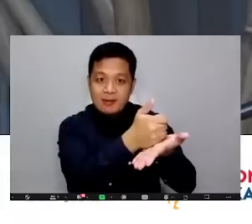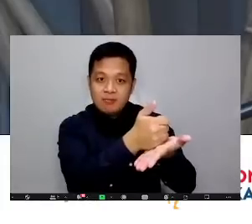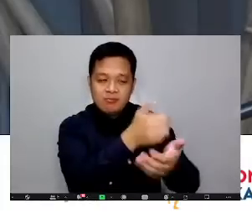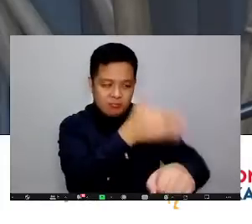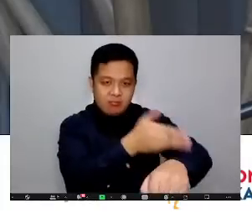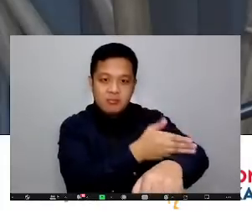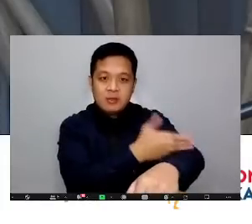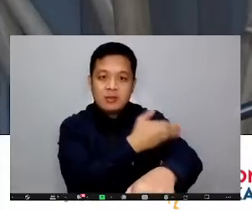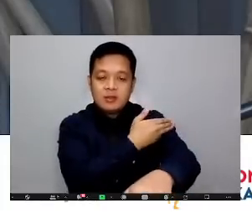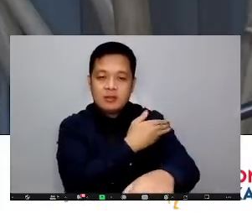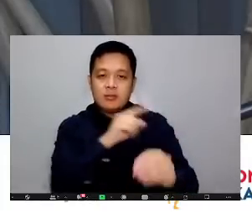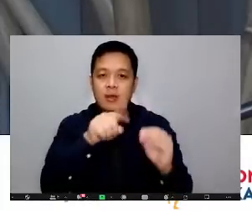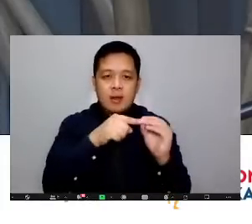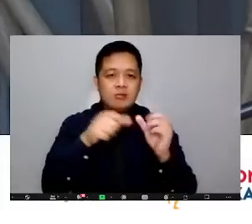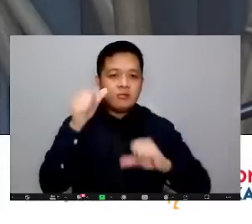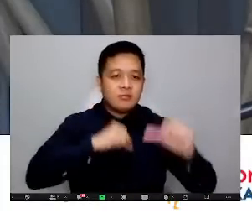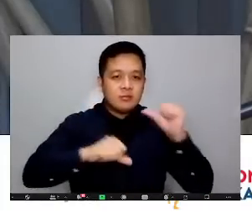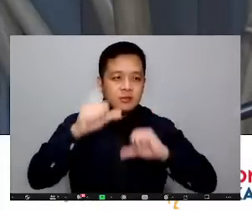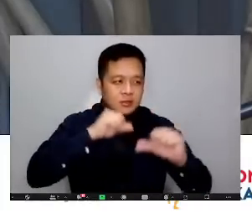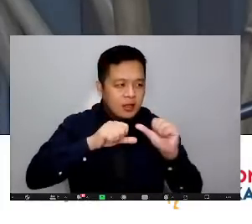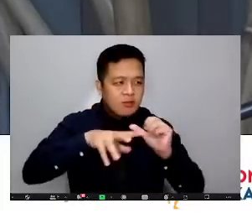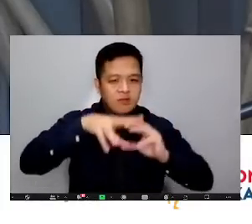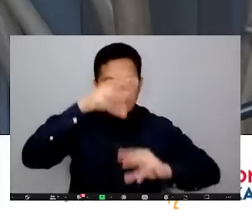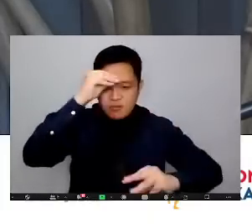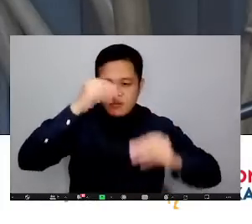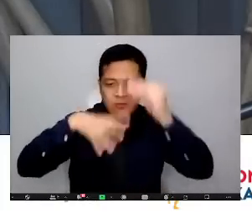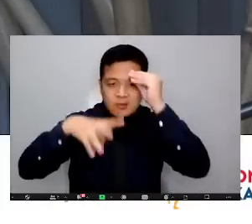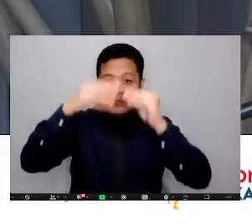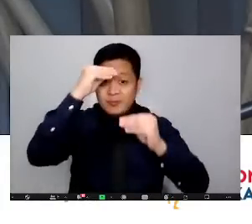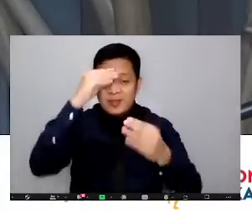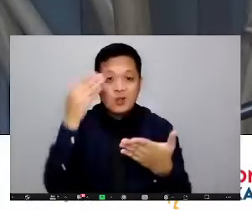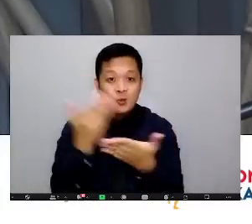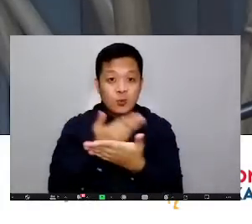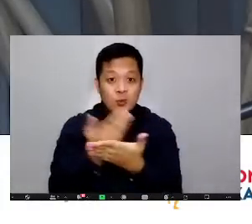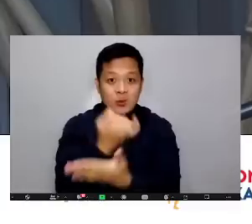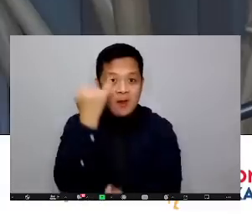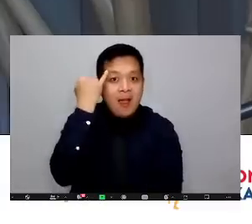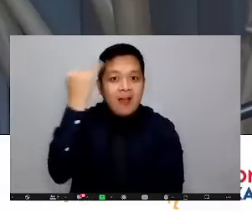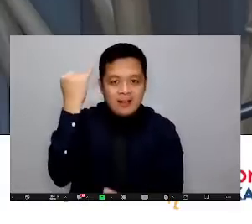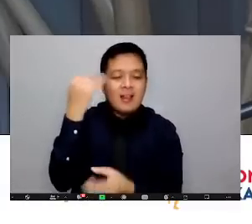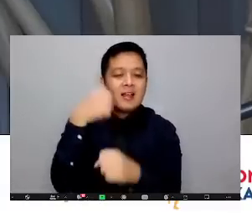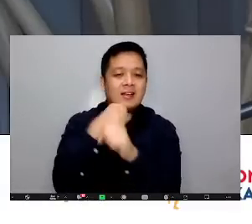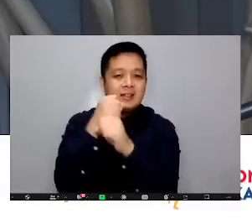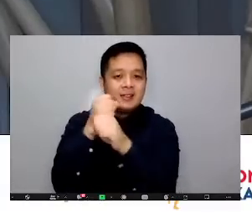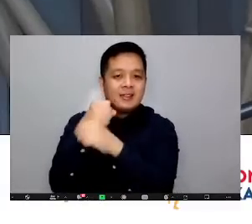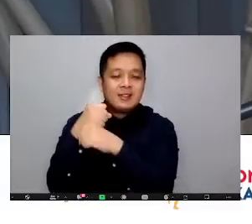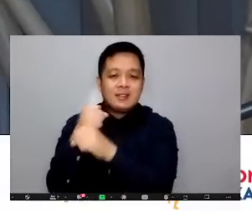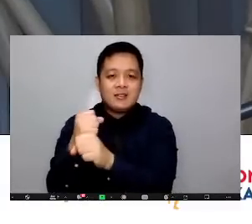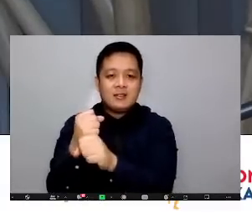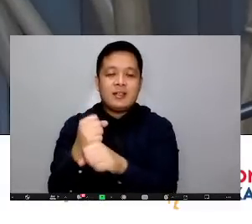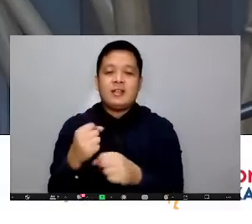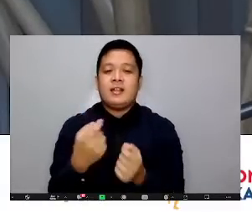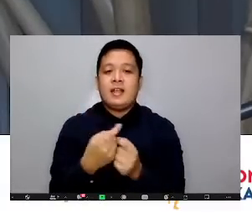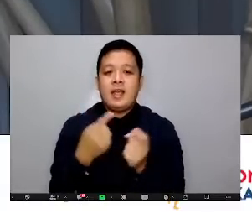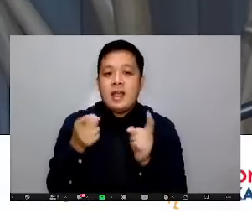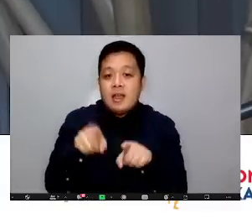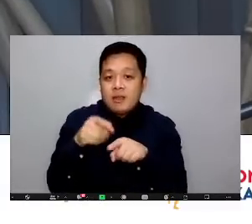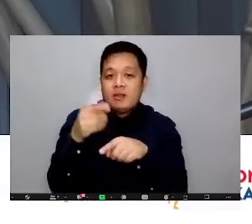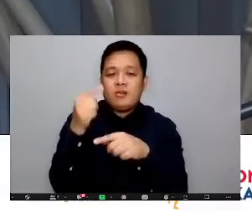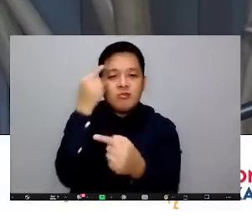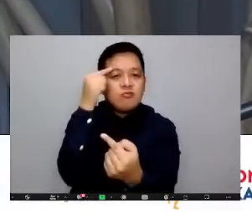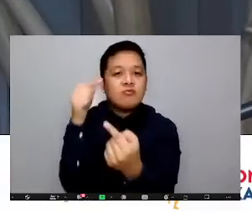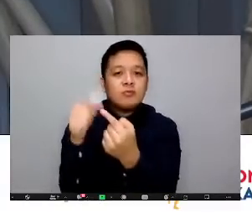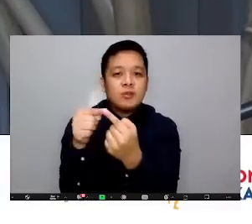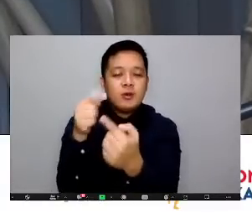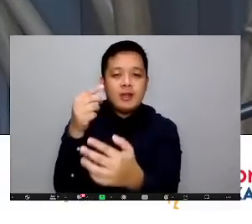innovation, as well as other skills that will prepare them in pursuit of higher education and or world of work